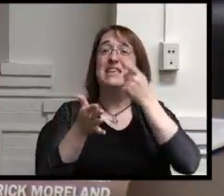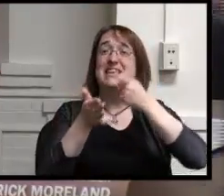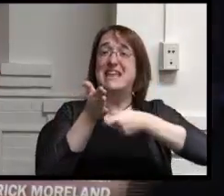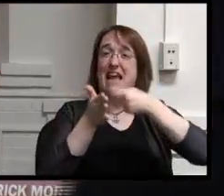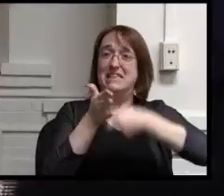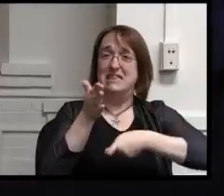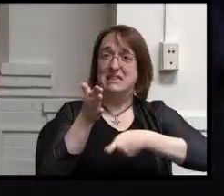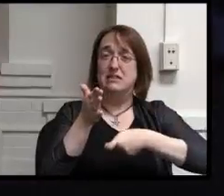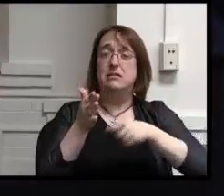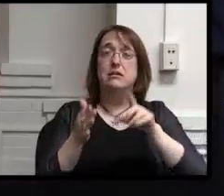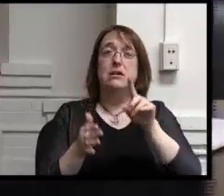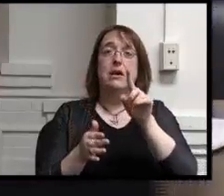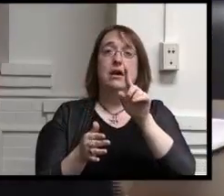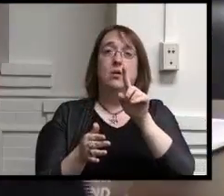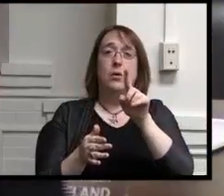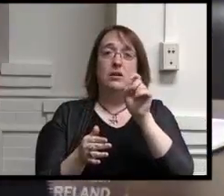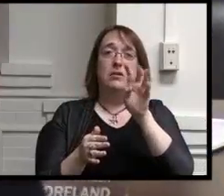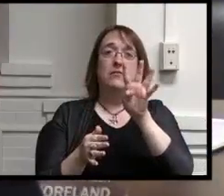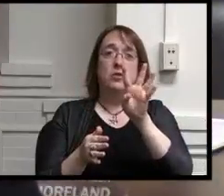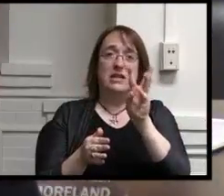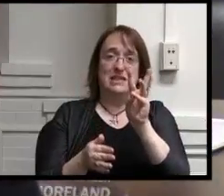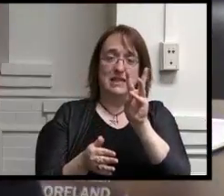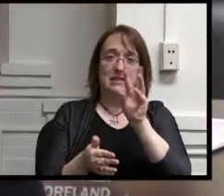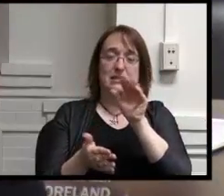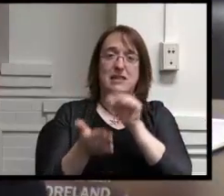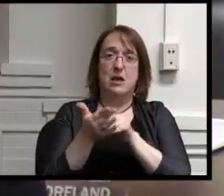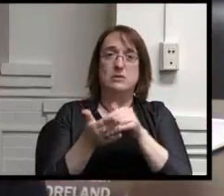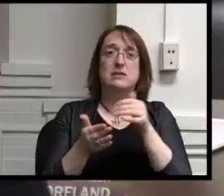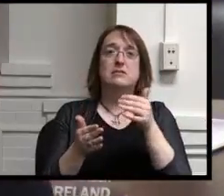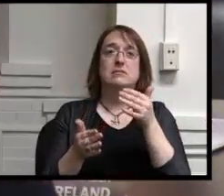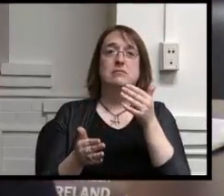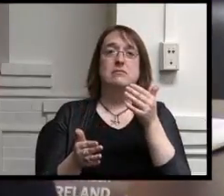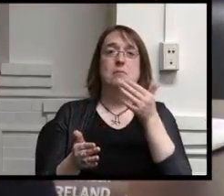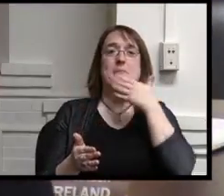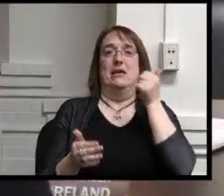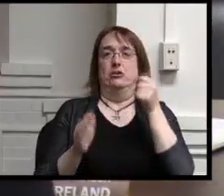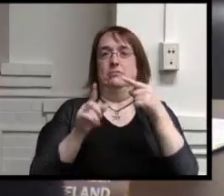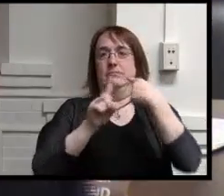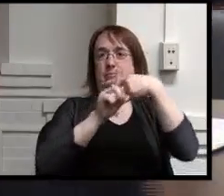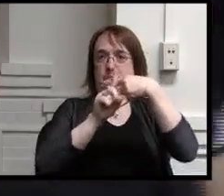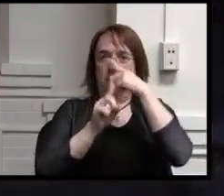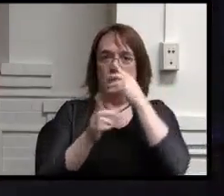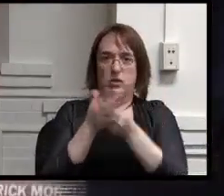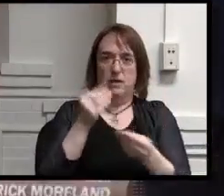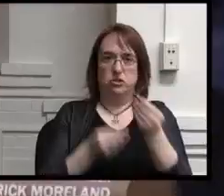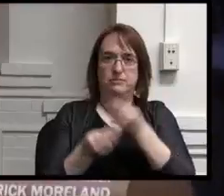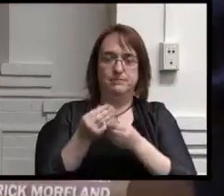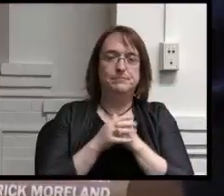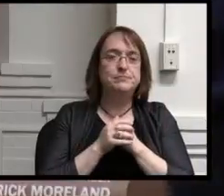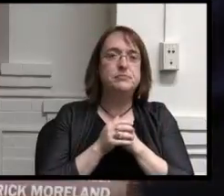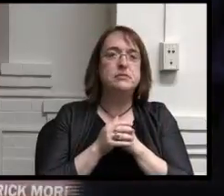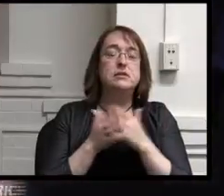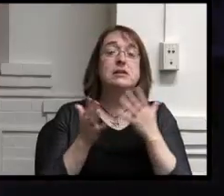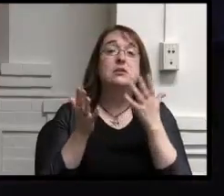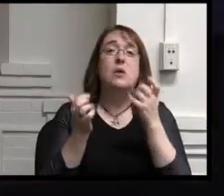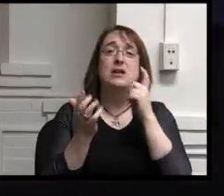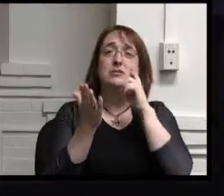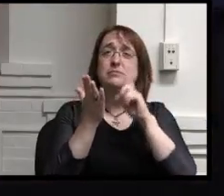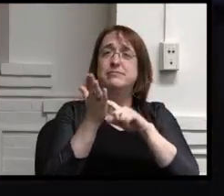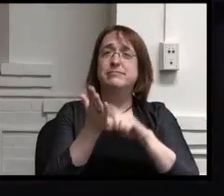came in $146,000 better than budget. So I just wanted to point out a couple of things in